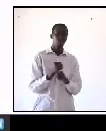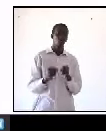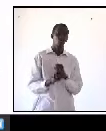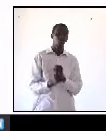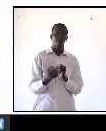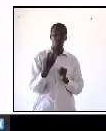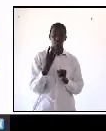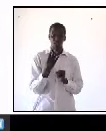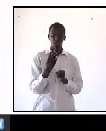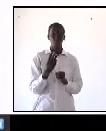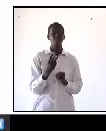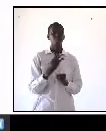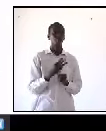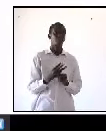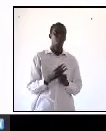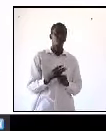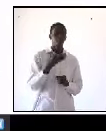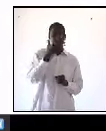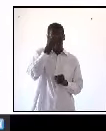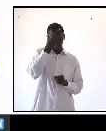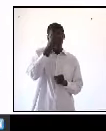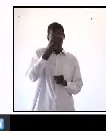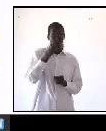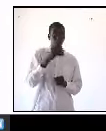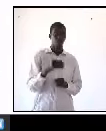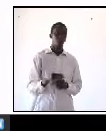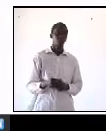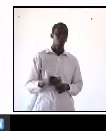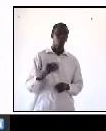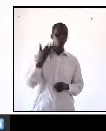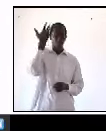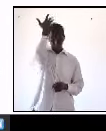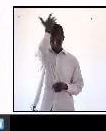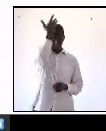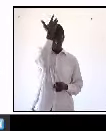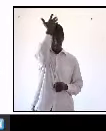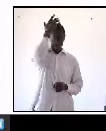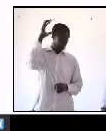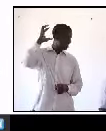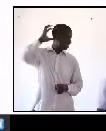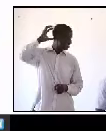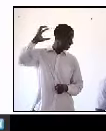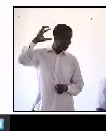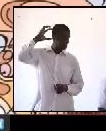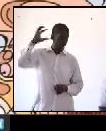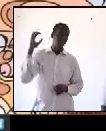said the forebrain, the midbrain, and the hindbrain.